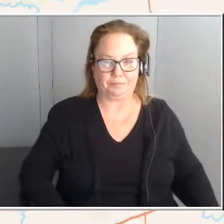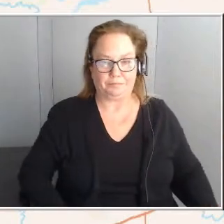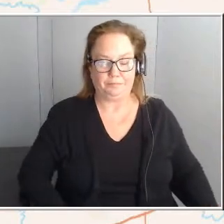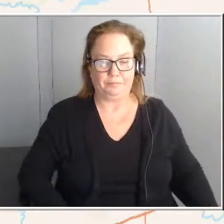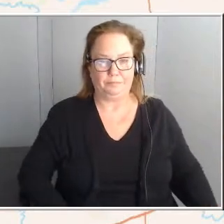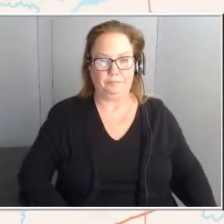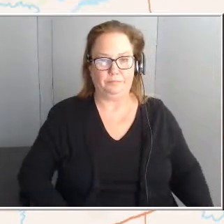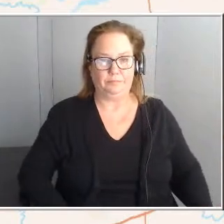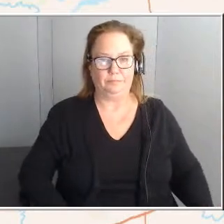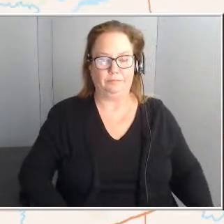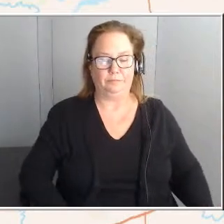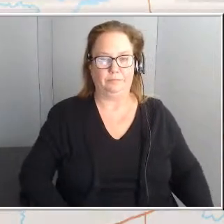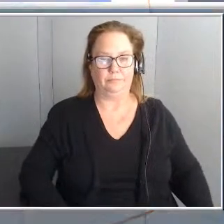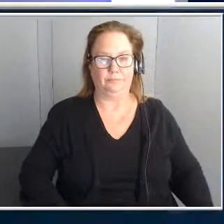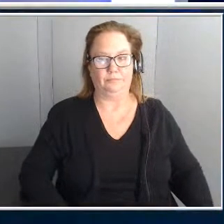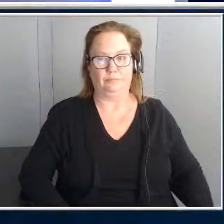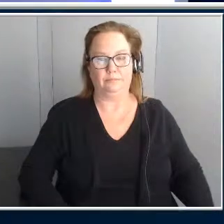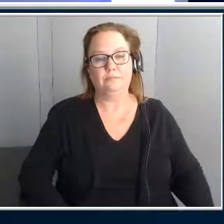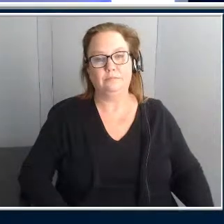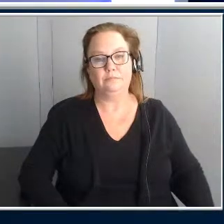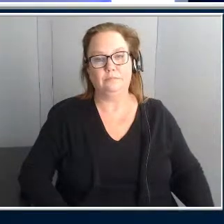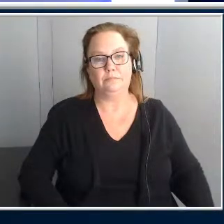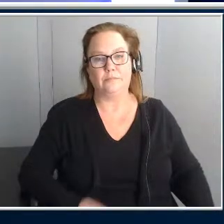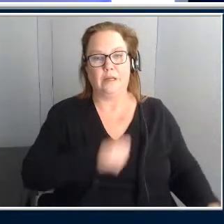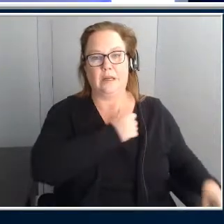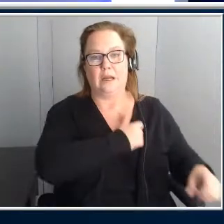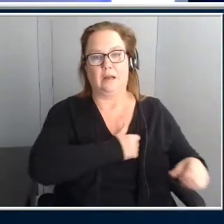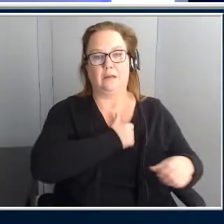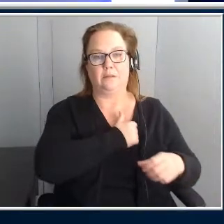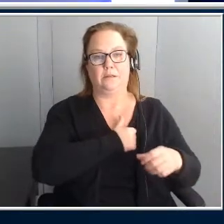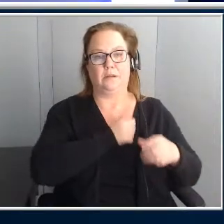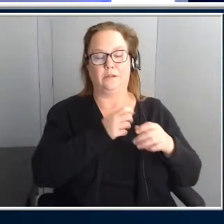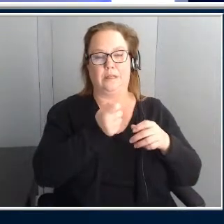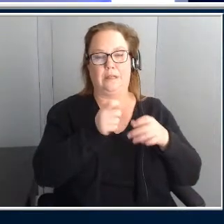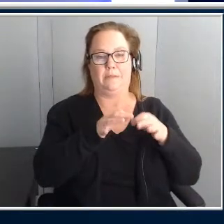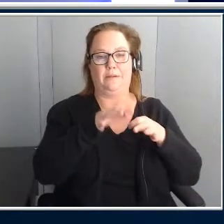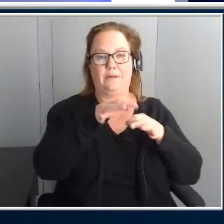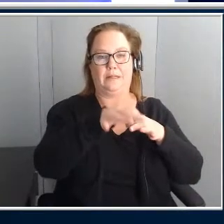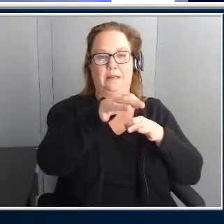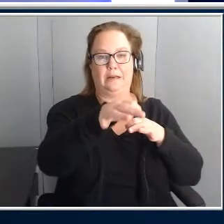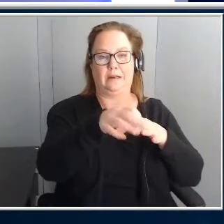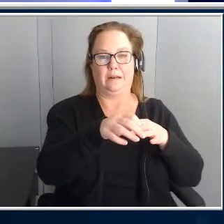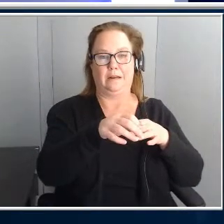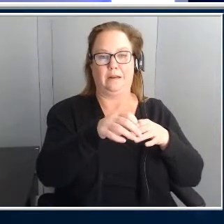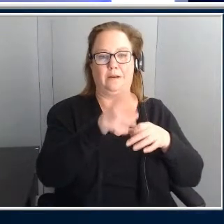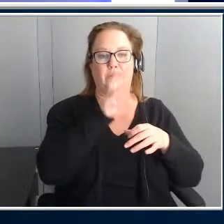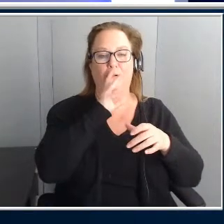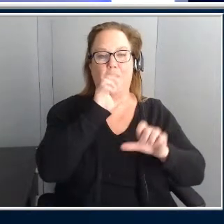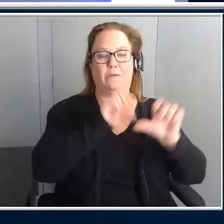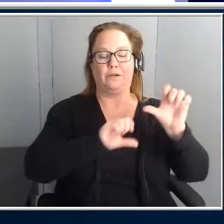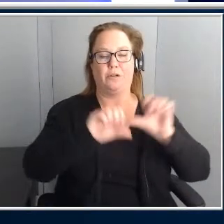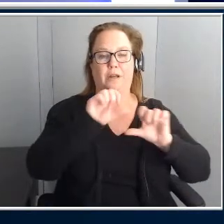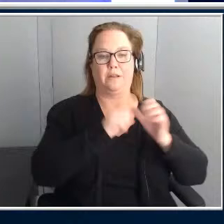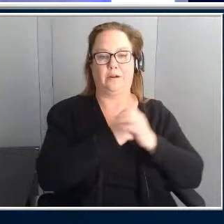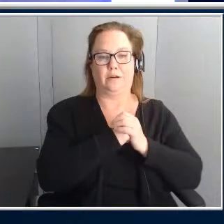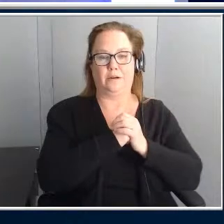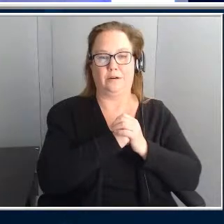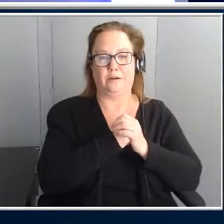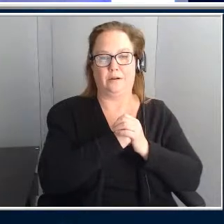Dr. Schmidtke's, I'm sorry, there's a bit of a delay, so sometimes we tend to talk over each other. What were you going to say, Doctor?